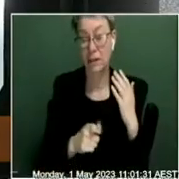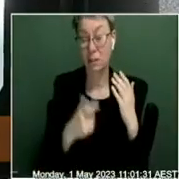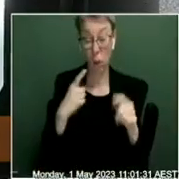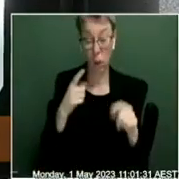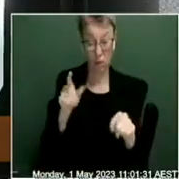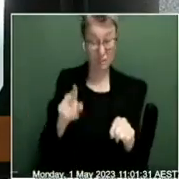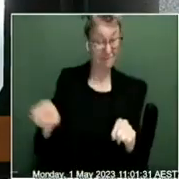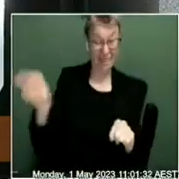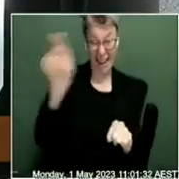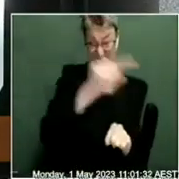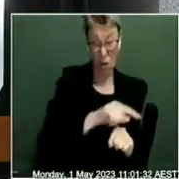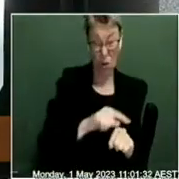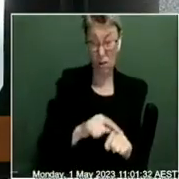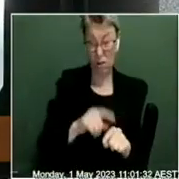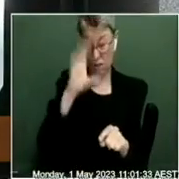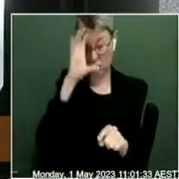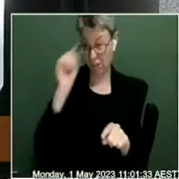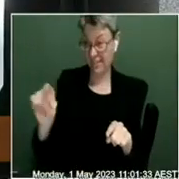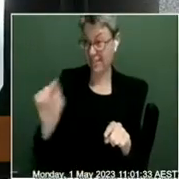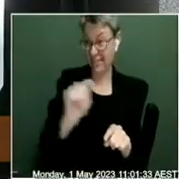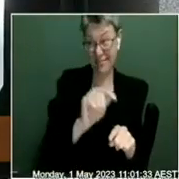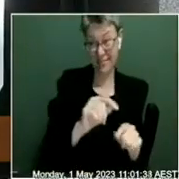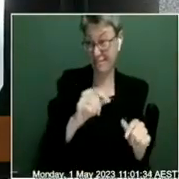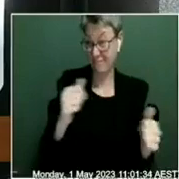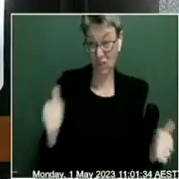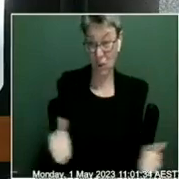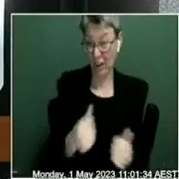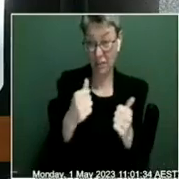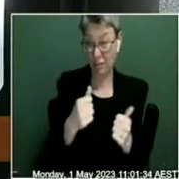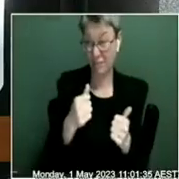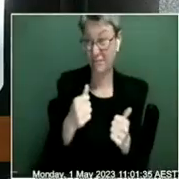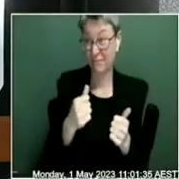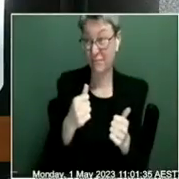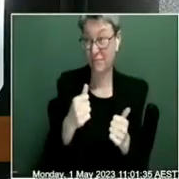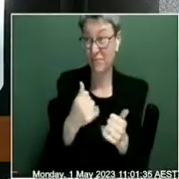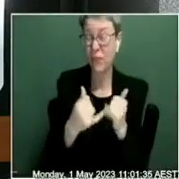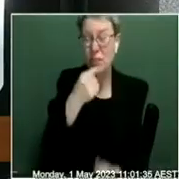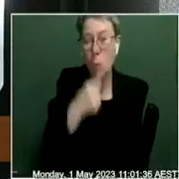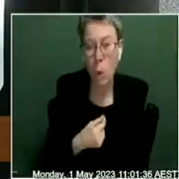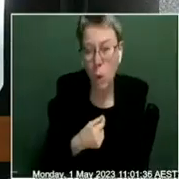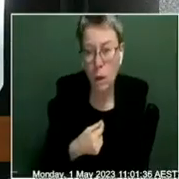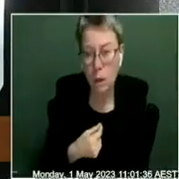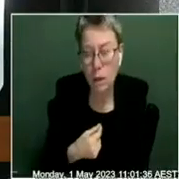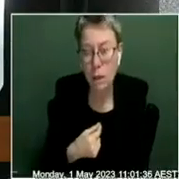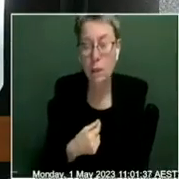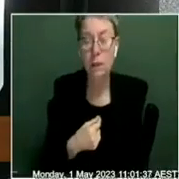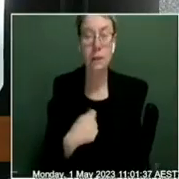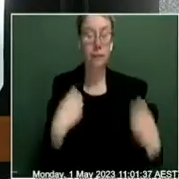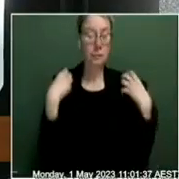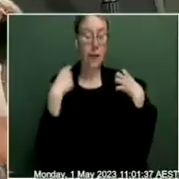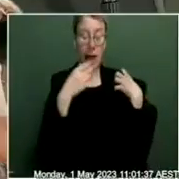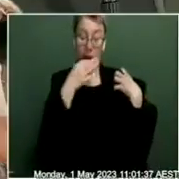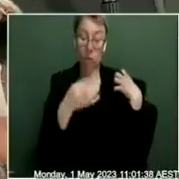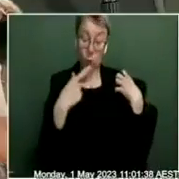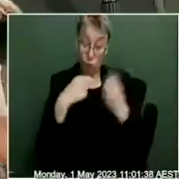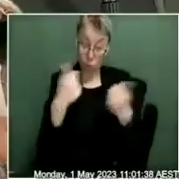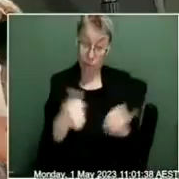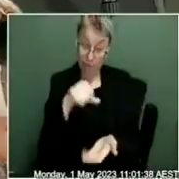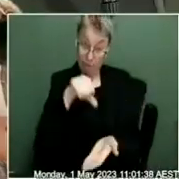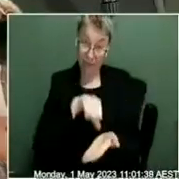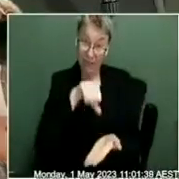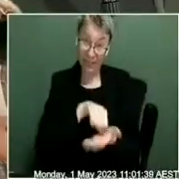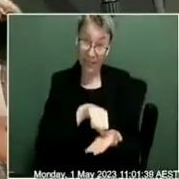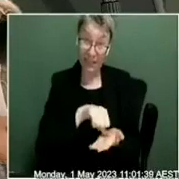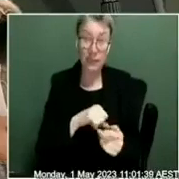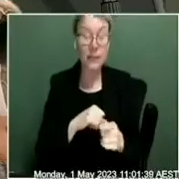Potentially, but it's also a cost-benefit decision in terms of... I know that, sorry, that sounds absolutely terrible. Language, yes. Yeah, sorry, terrible